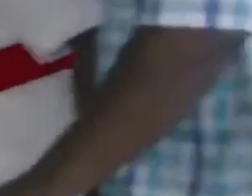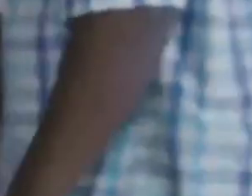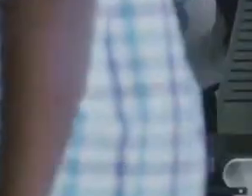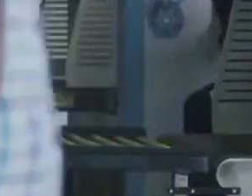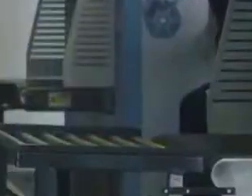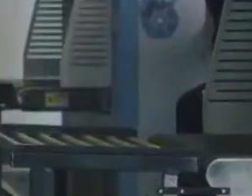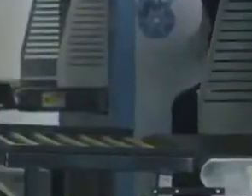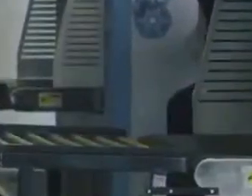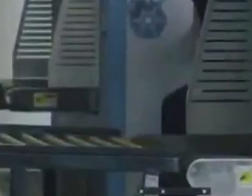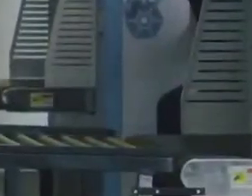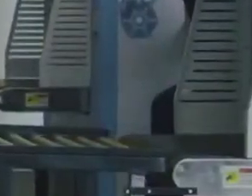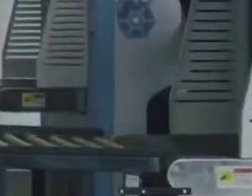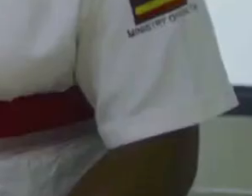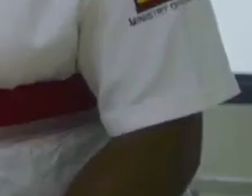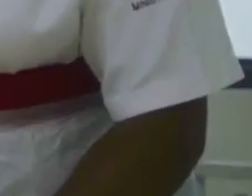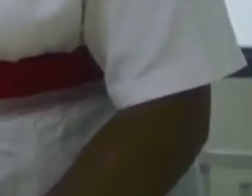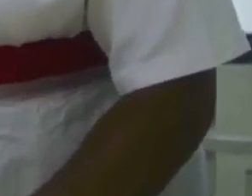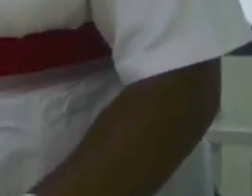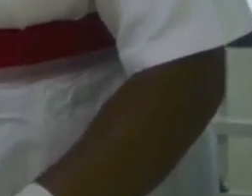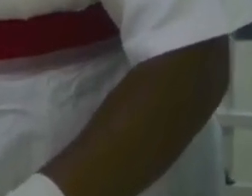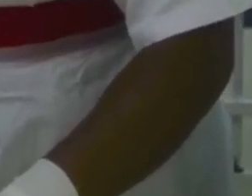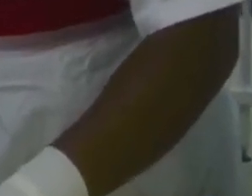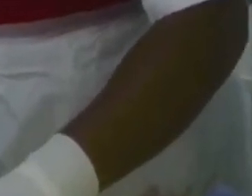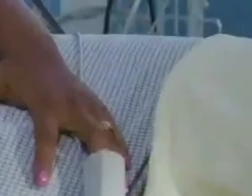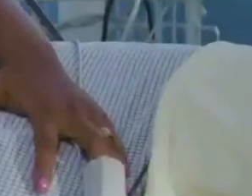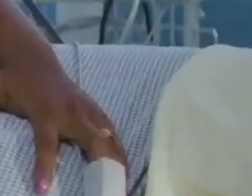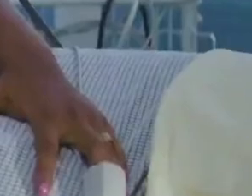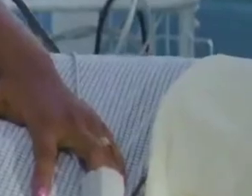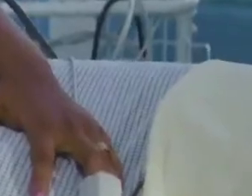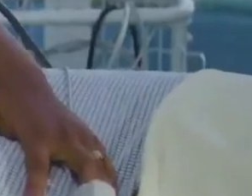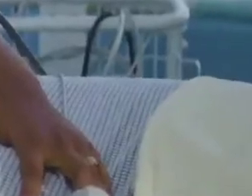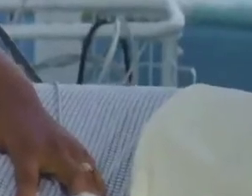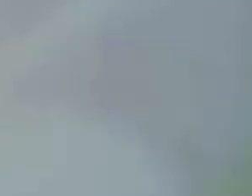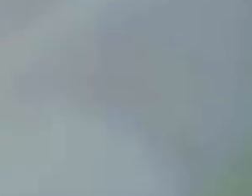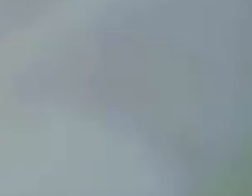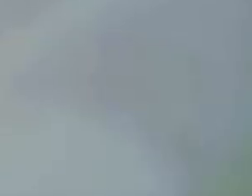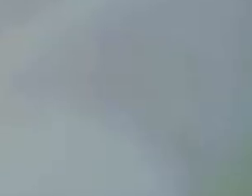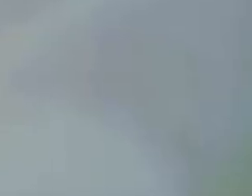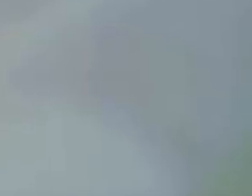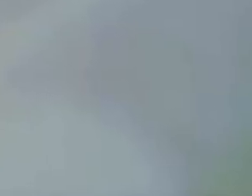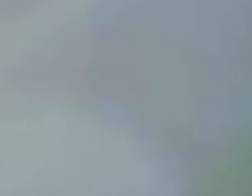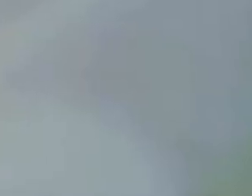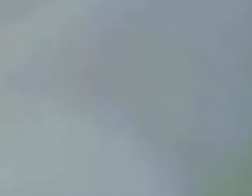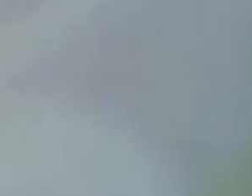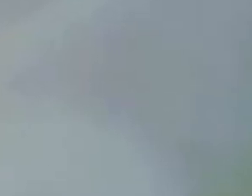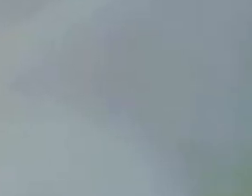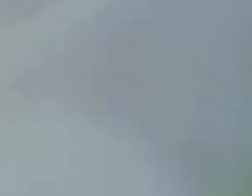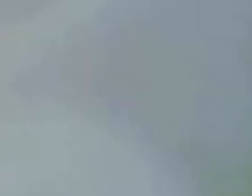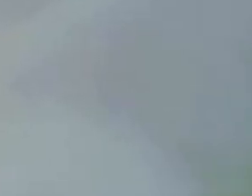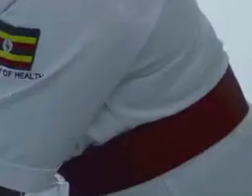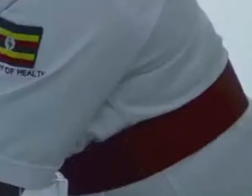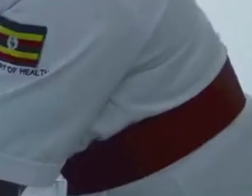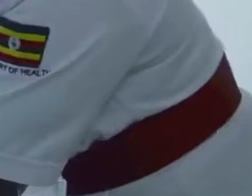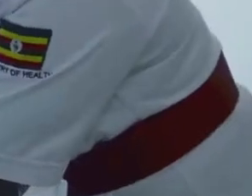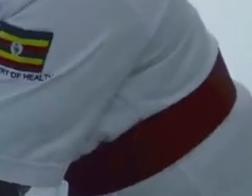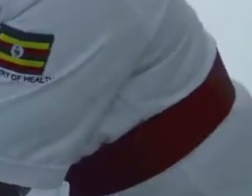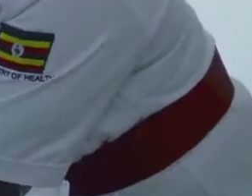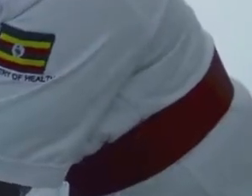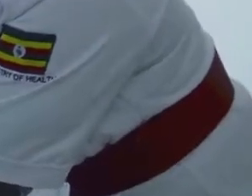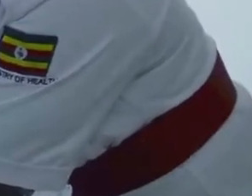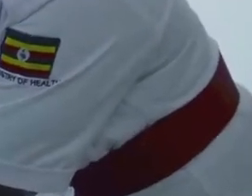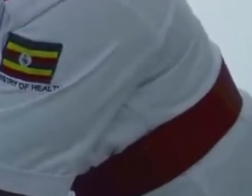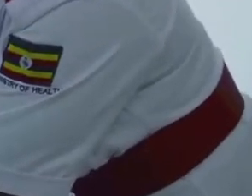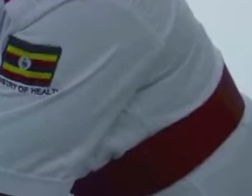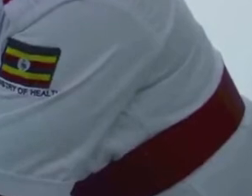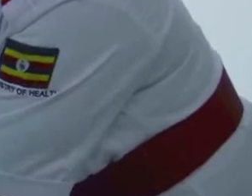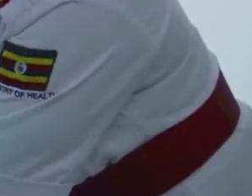Mulago Specialized Women and Neonatal Hospital. Also, my new baby was able to make it through his first